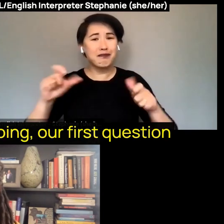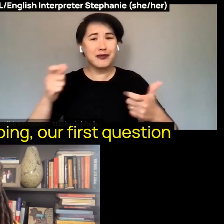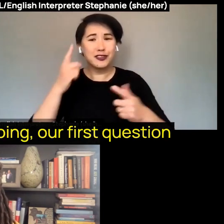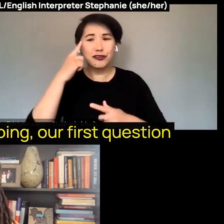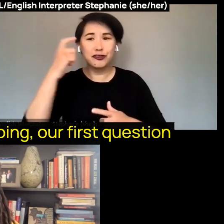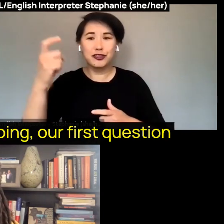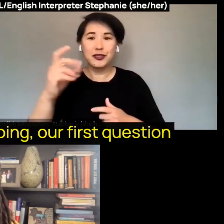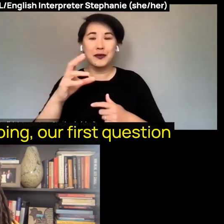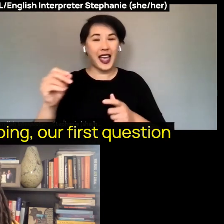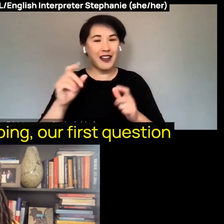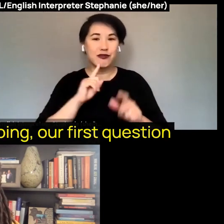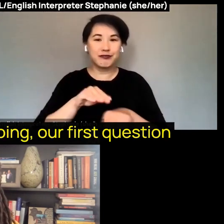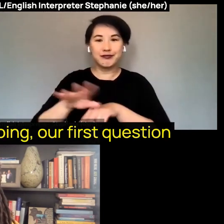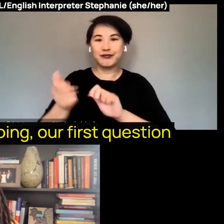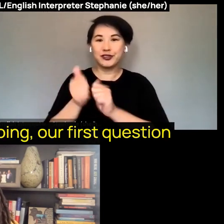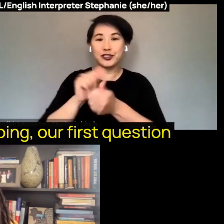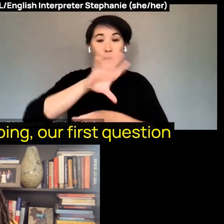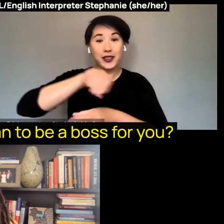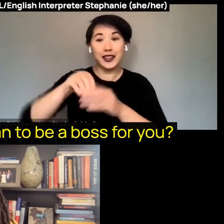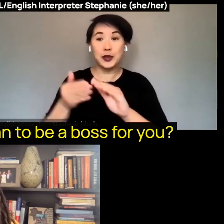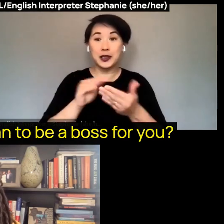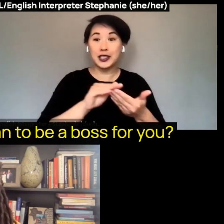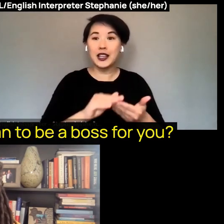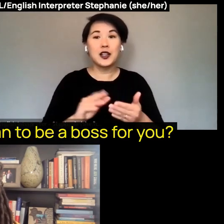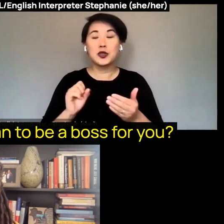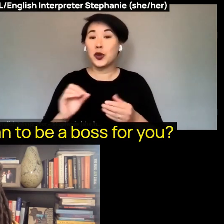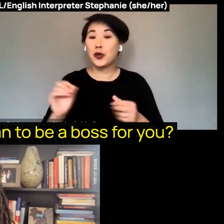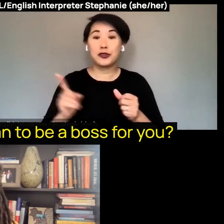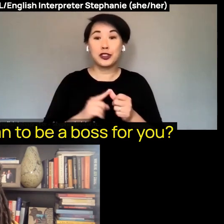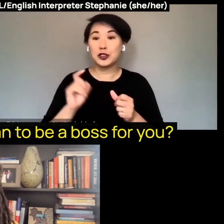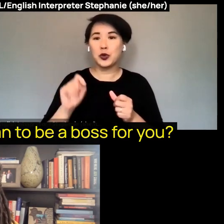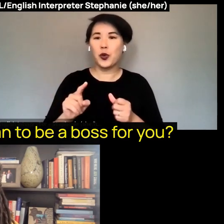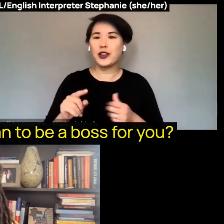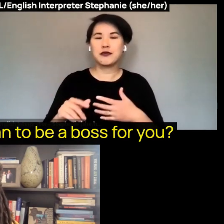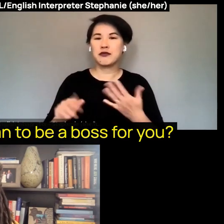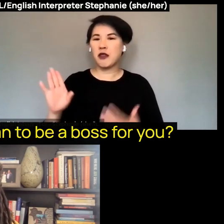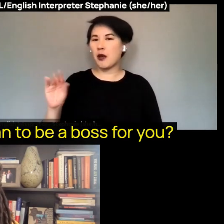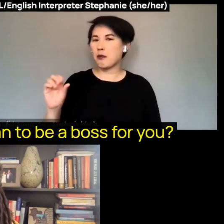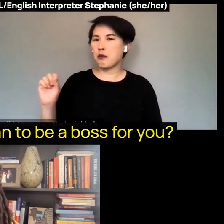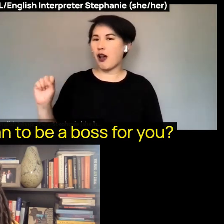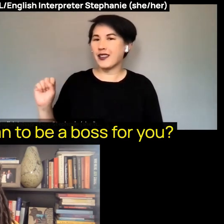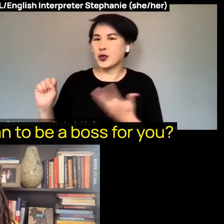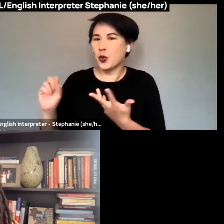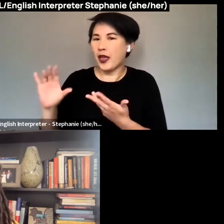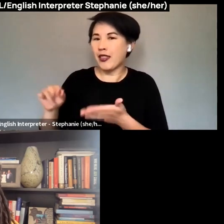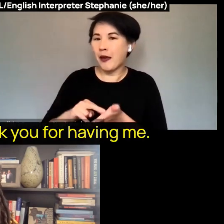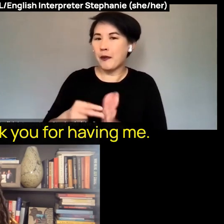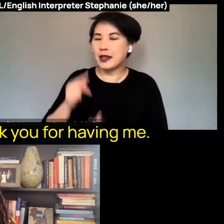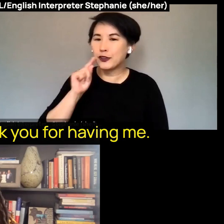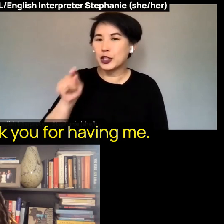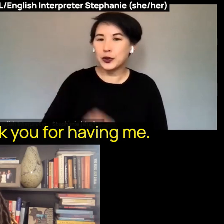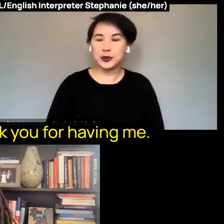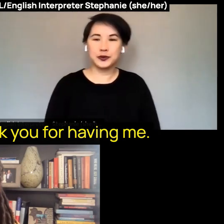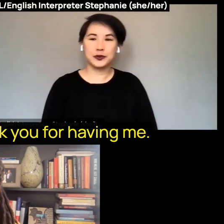And to kind of get things going, our first question for you is, what does it mean to be a boss for you?